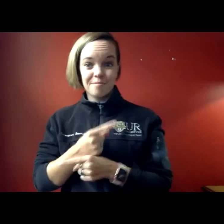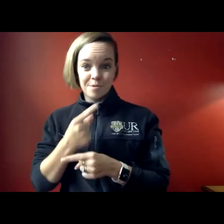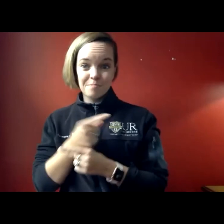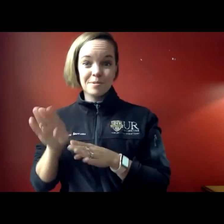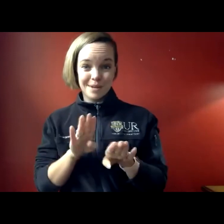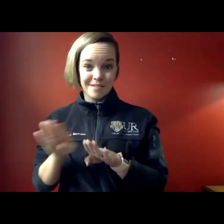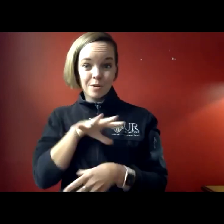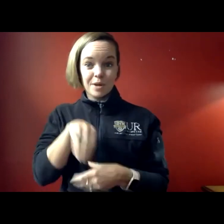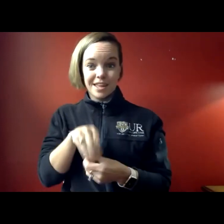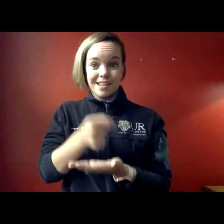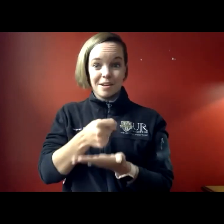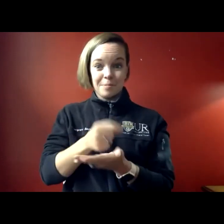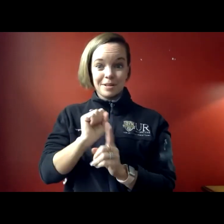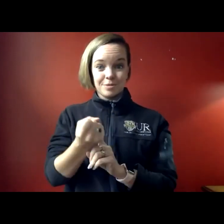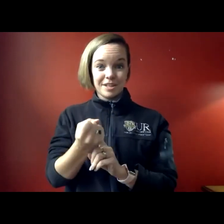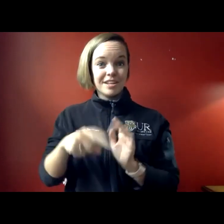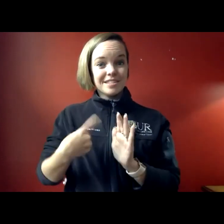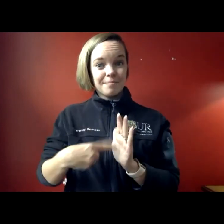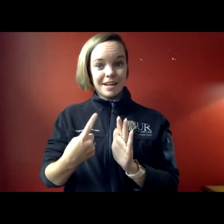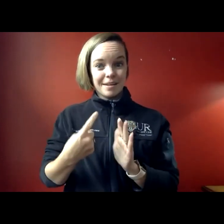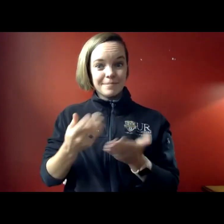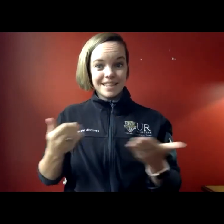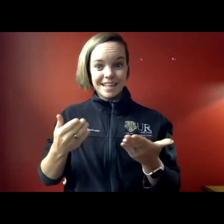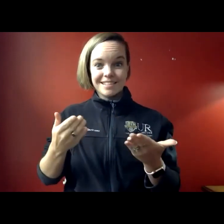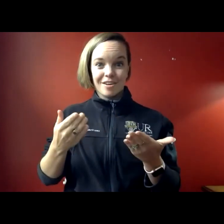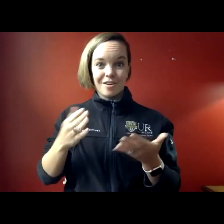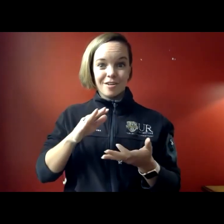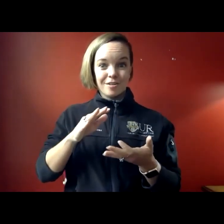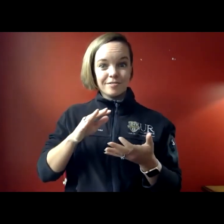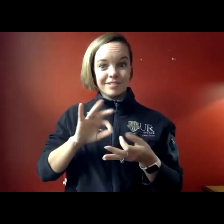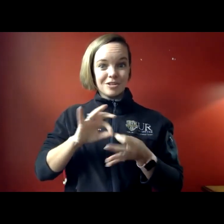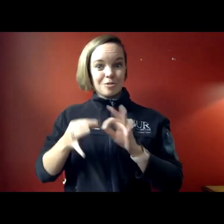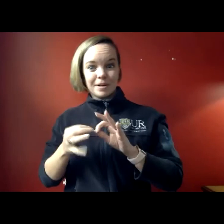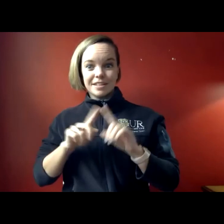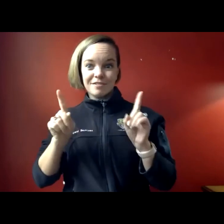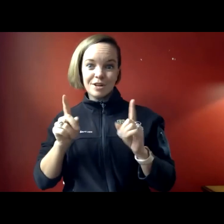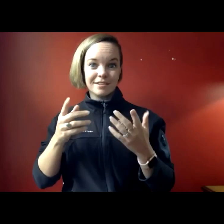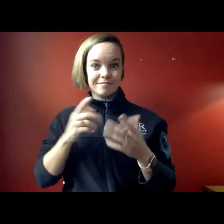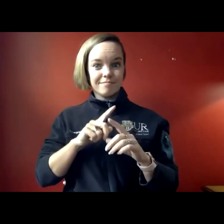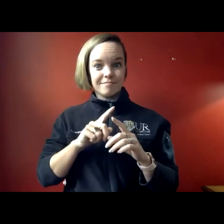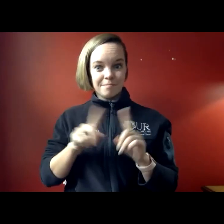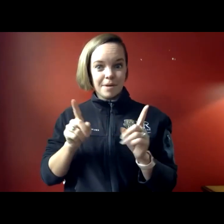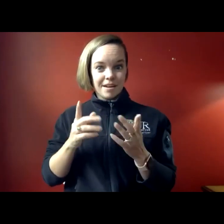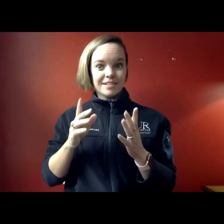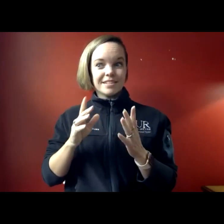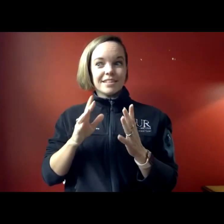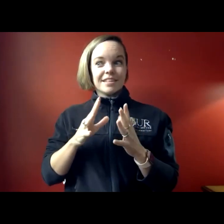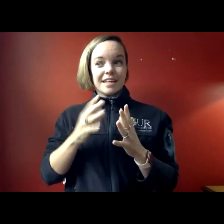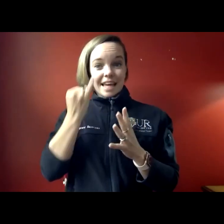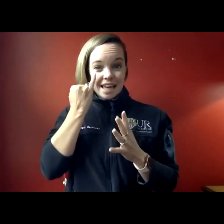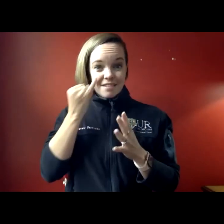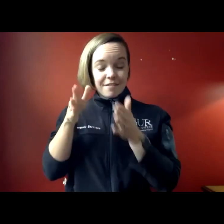therapeutic situation, everything can be interpreted, everything can be dealt with. But If someone is